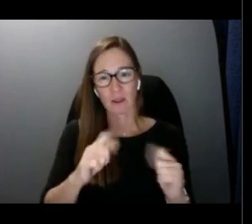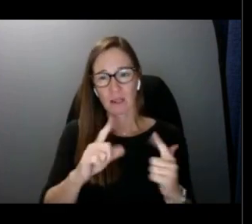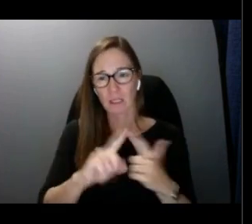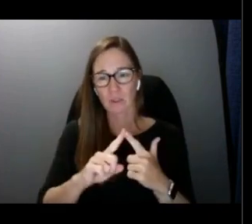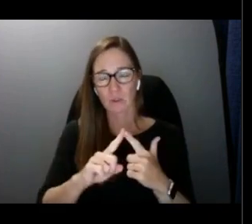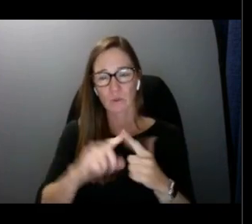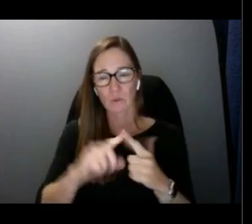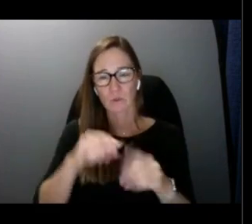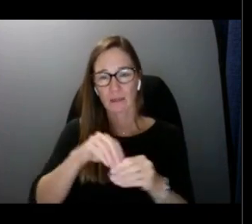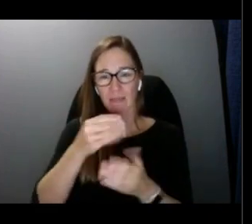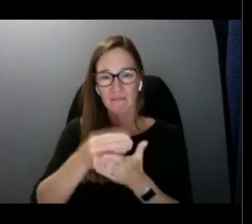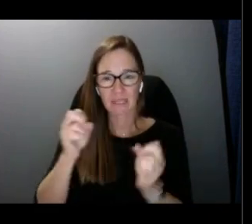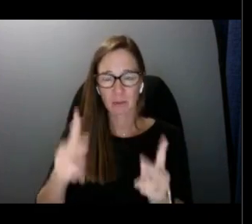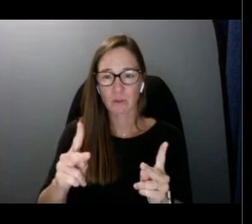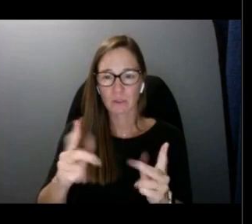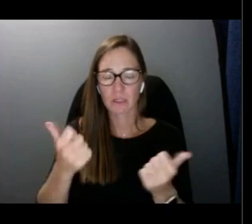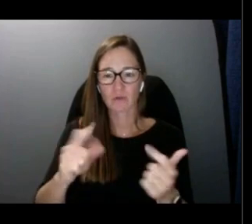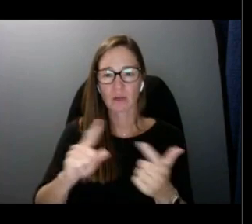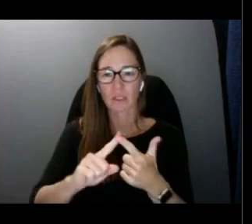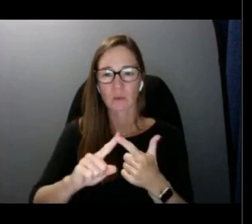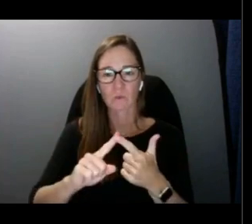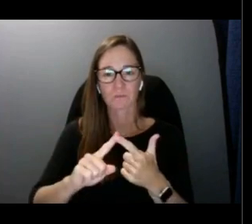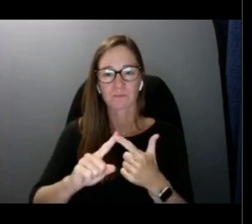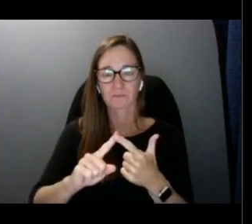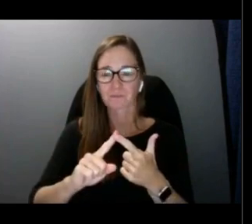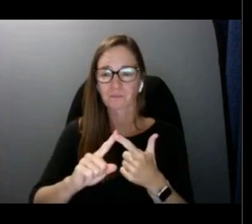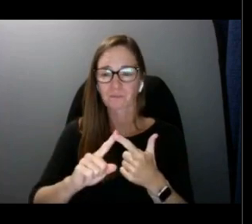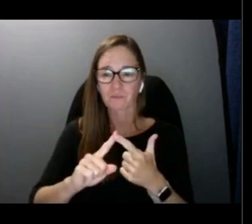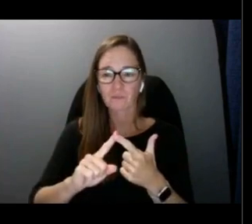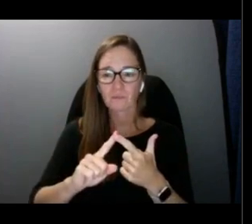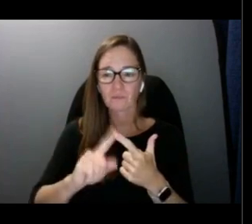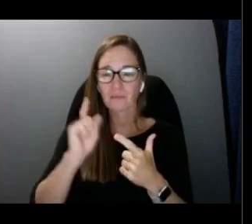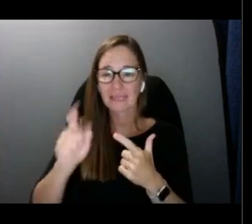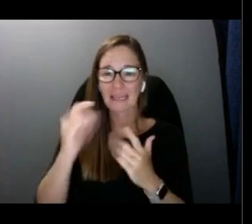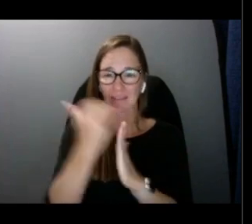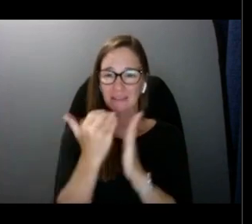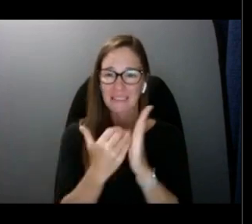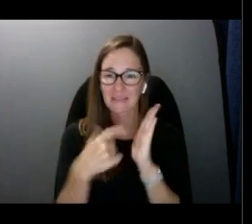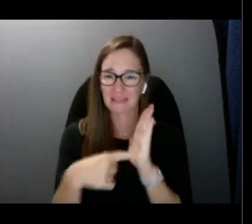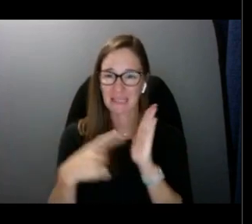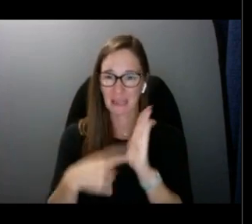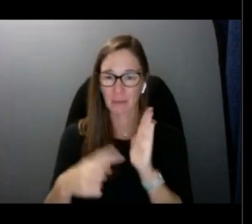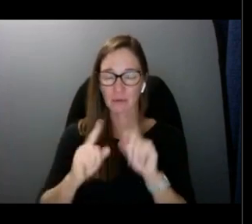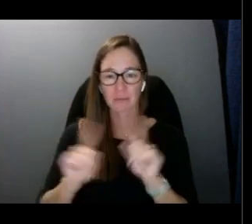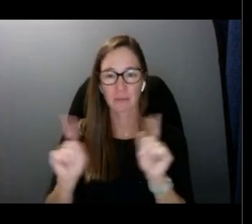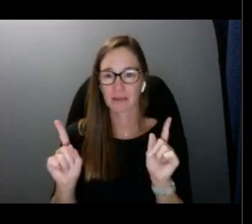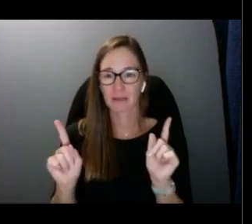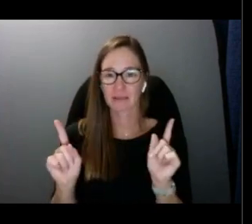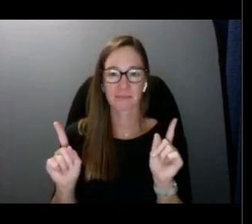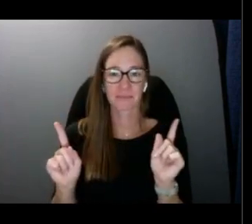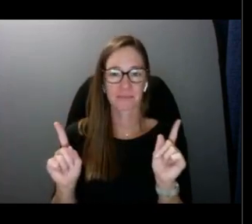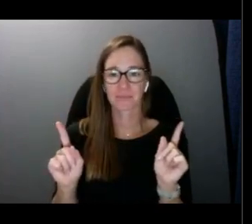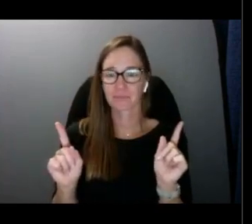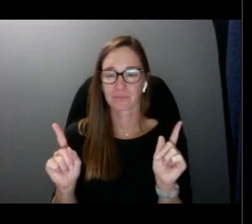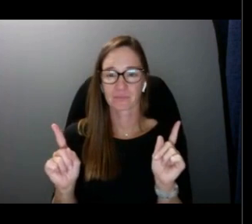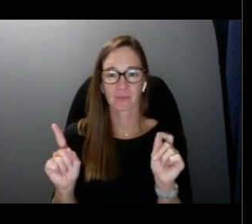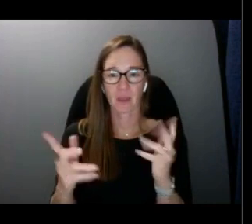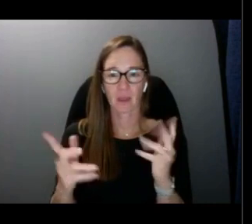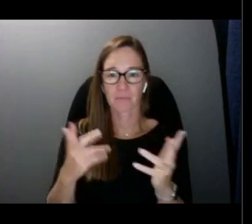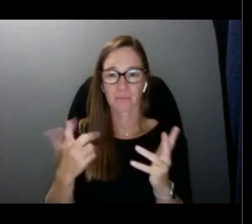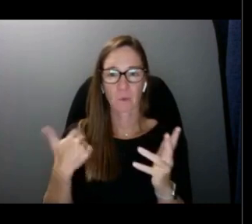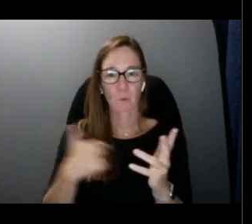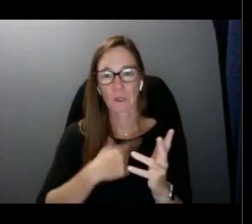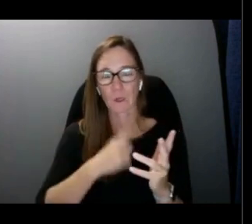the funding opportunity, to give a list of examples, but uh, we